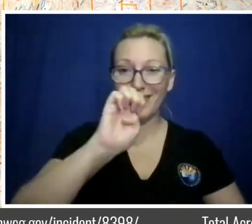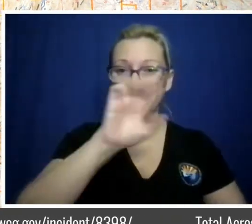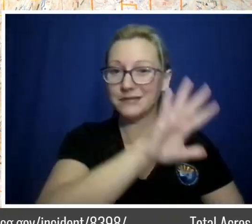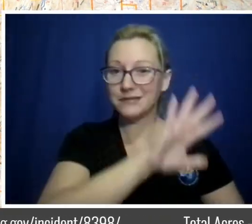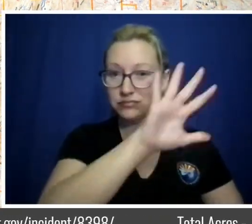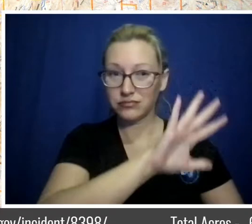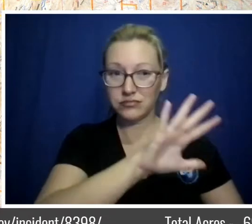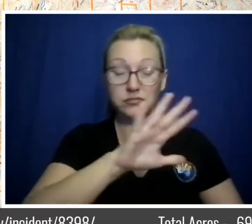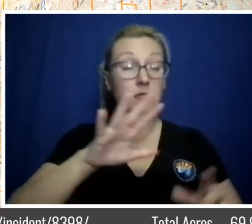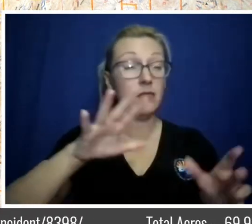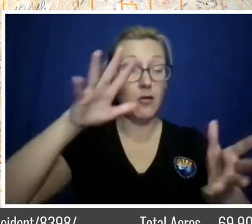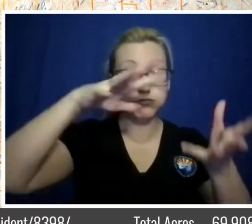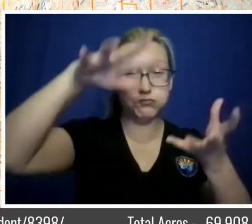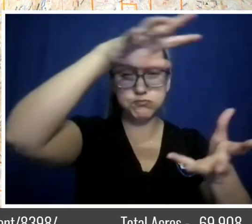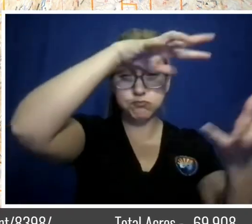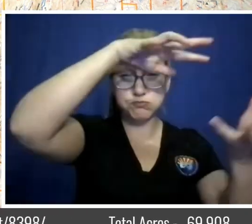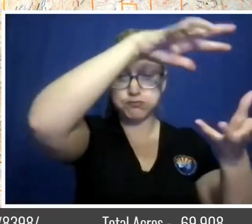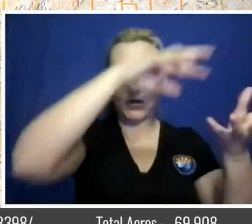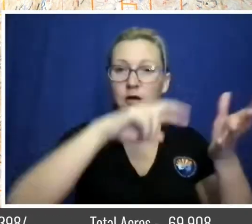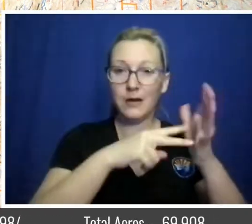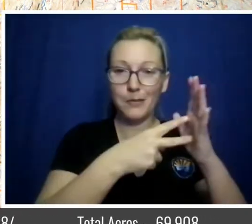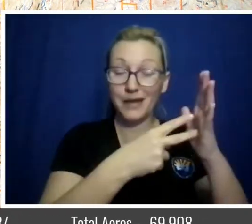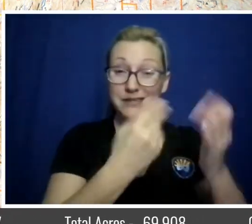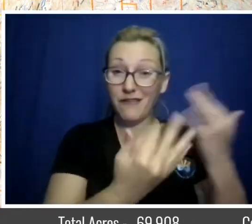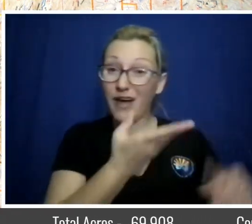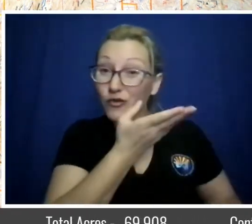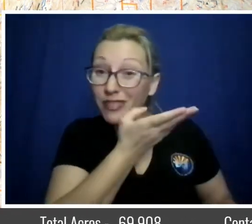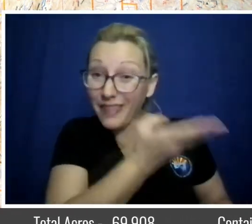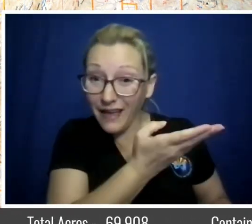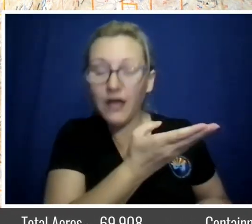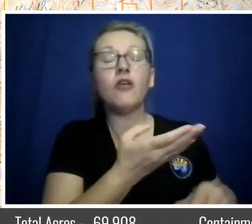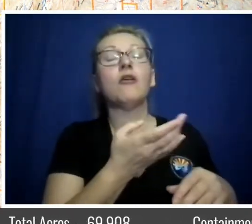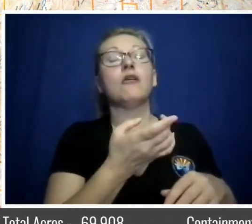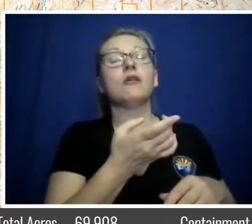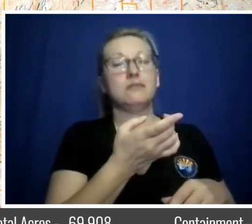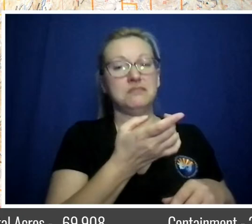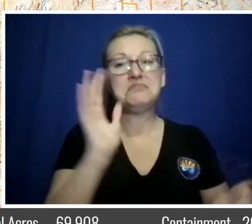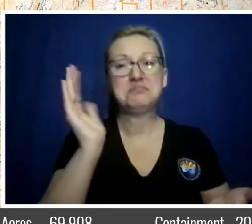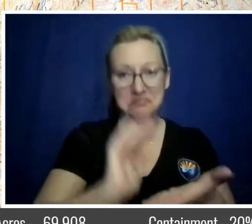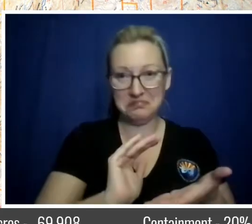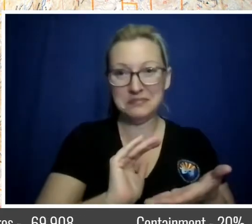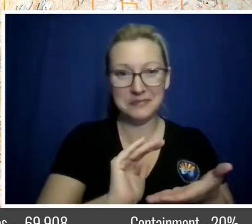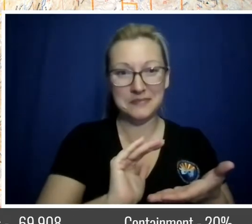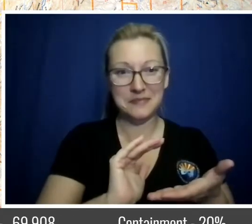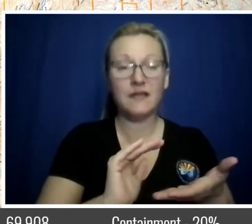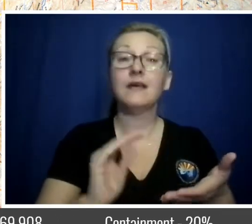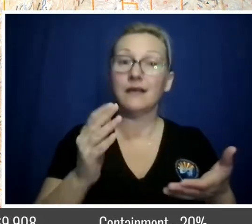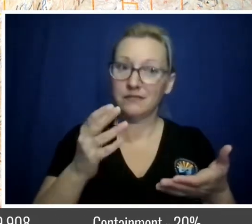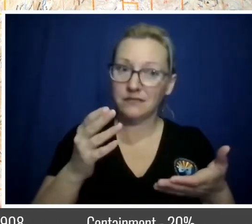It will subdue some of that fire activity and give firefighters a chance to put in more control lines in that